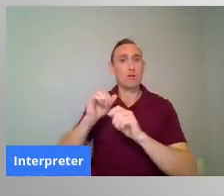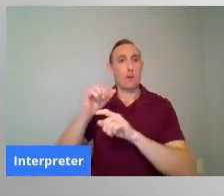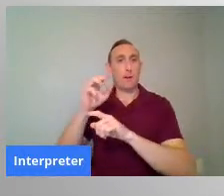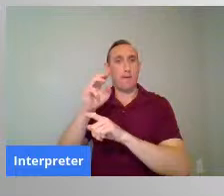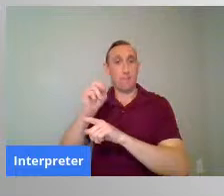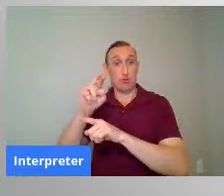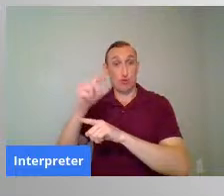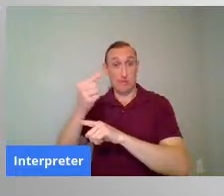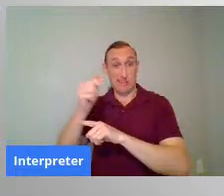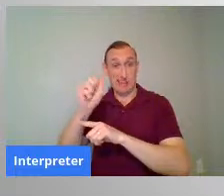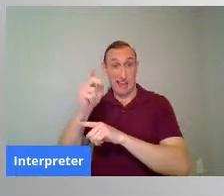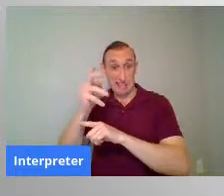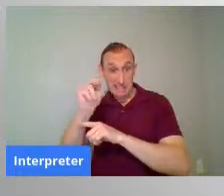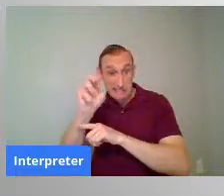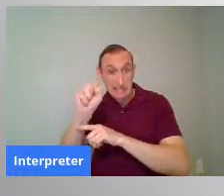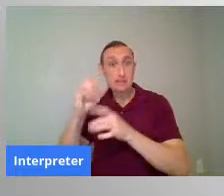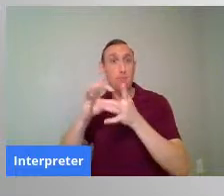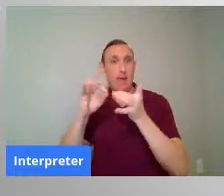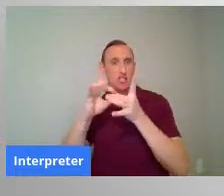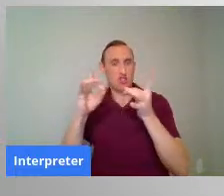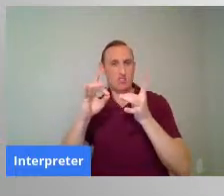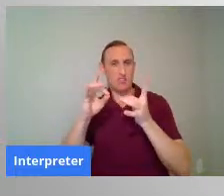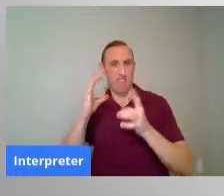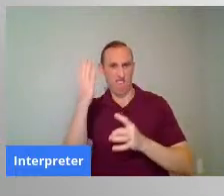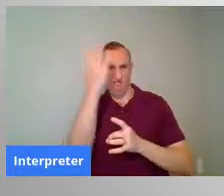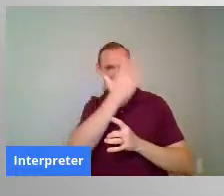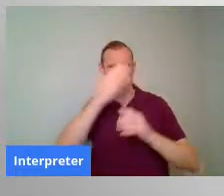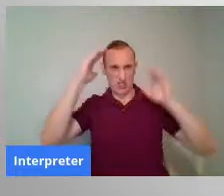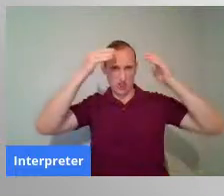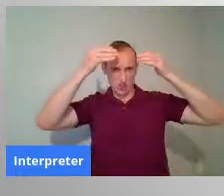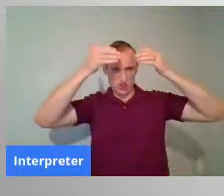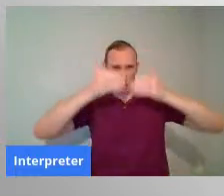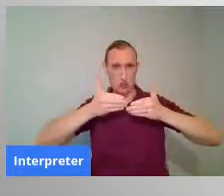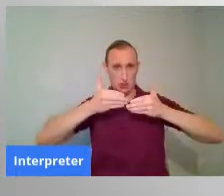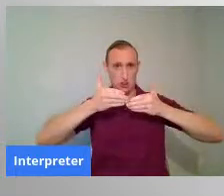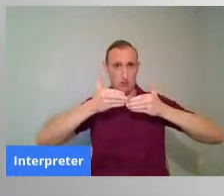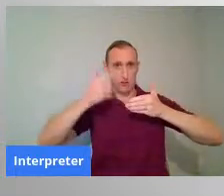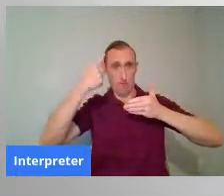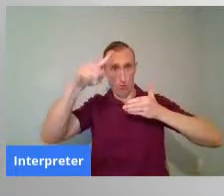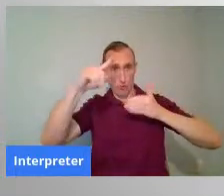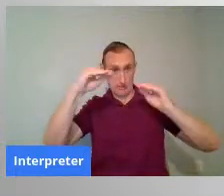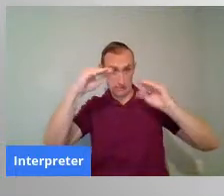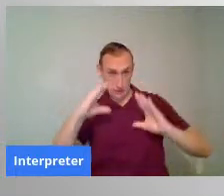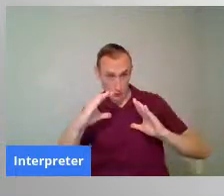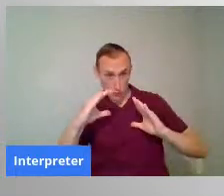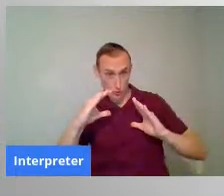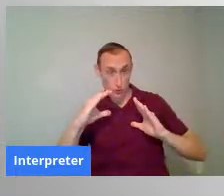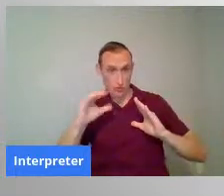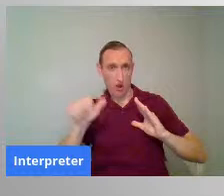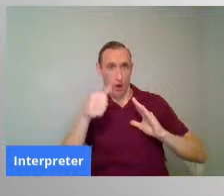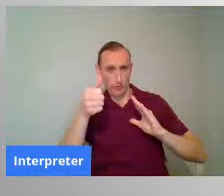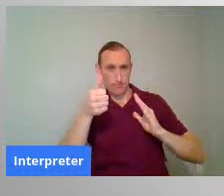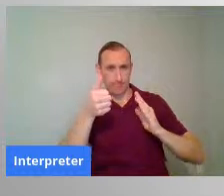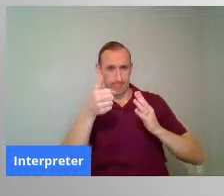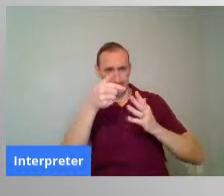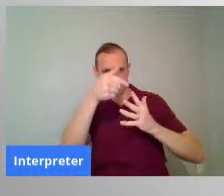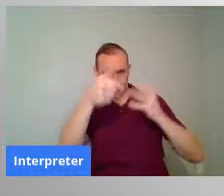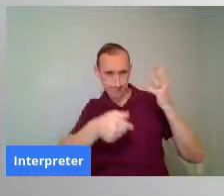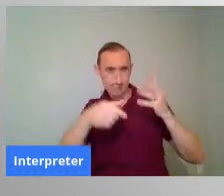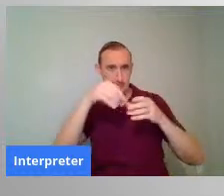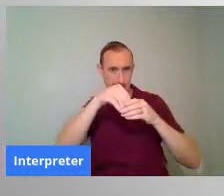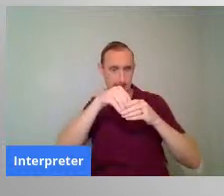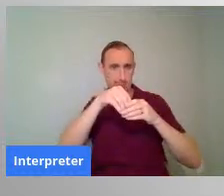in addition to the other things that you have in the classrooms. And I wondered whether there's been conversation about